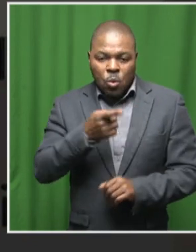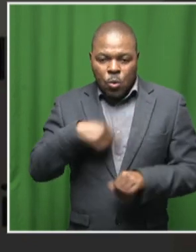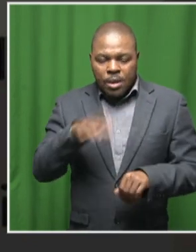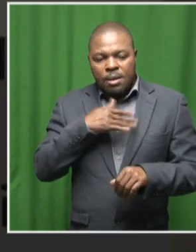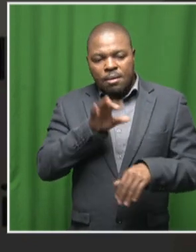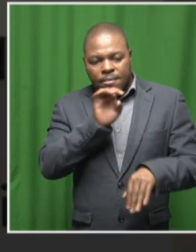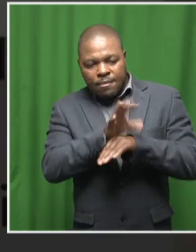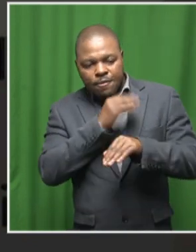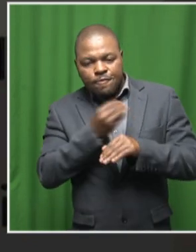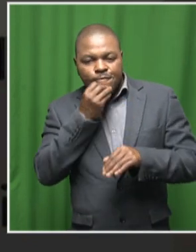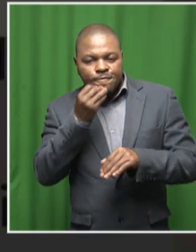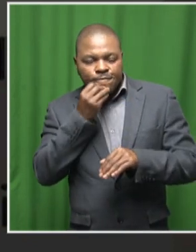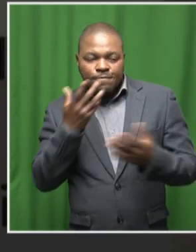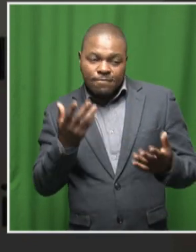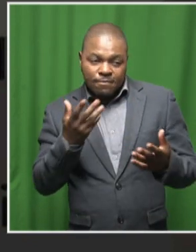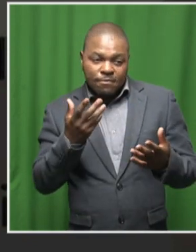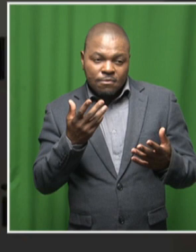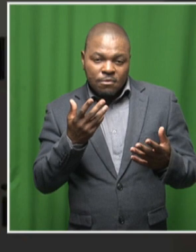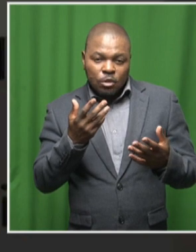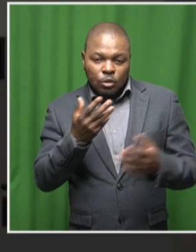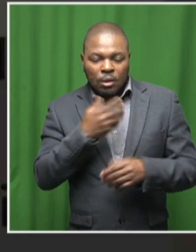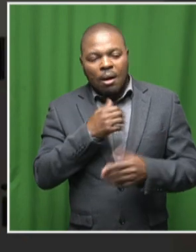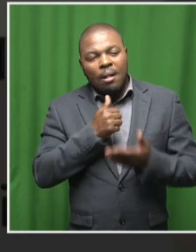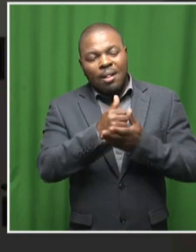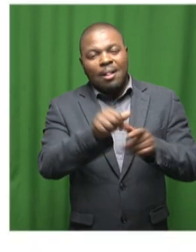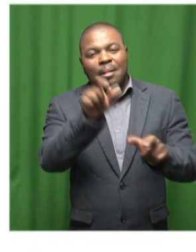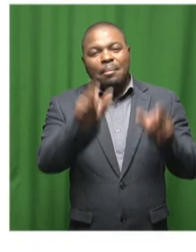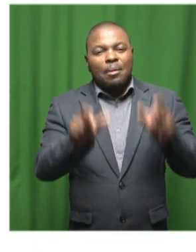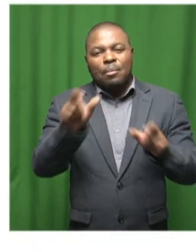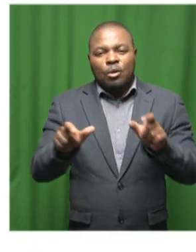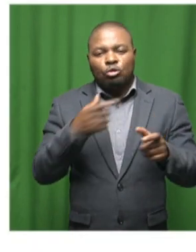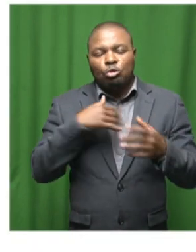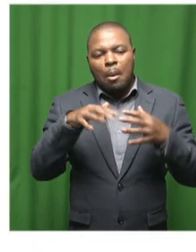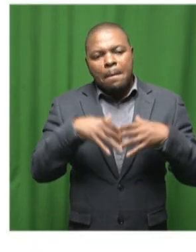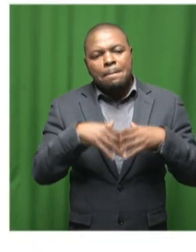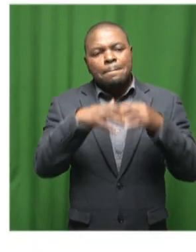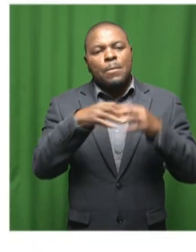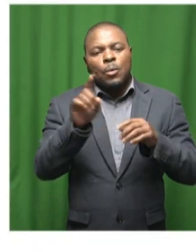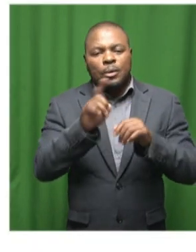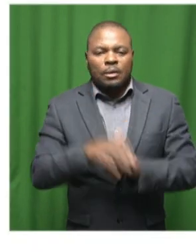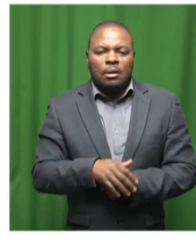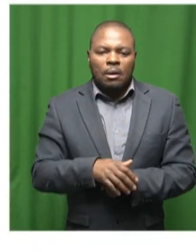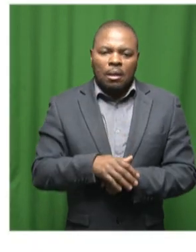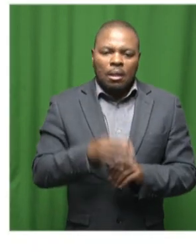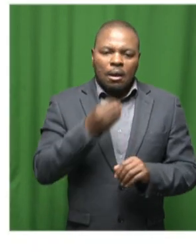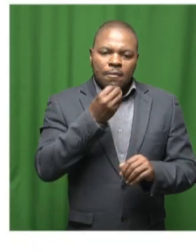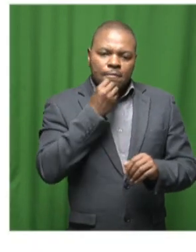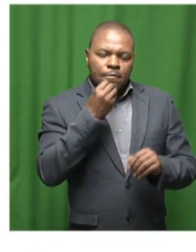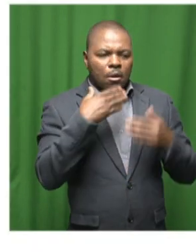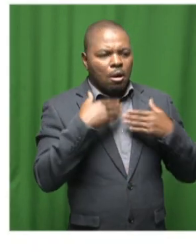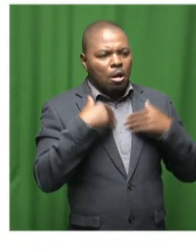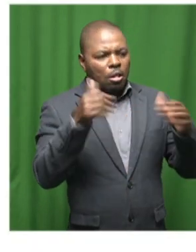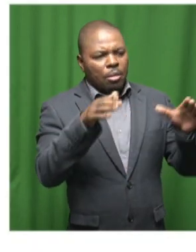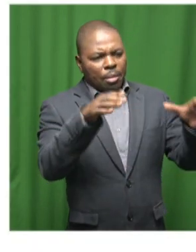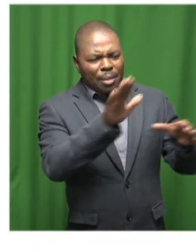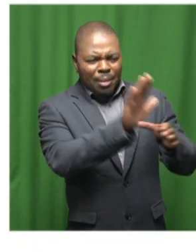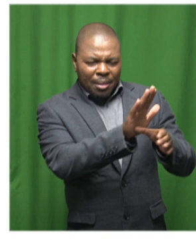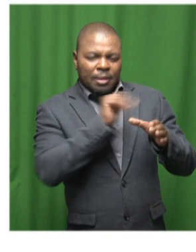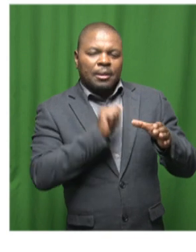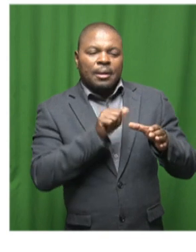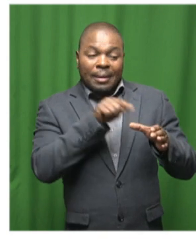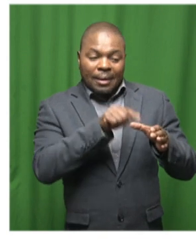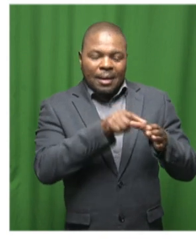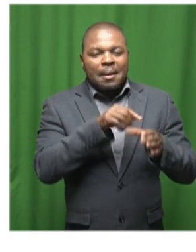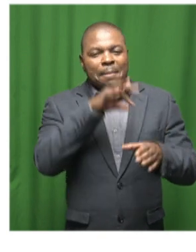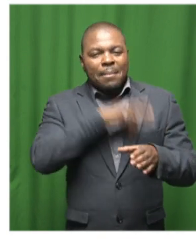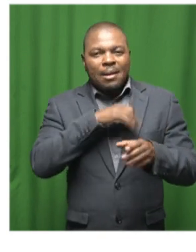or nutritionists, we're out there to actually help people to create, a diet and a healthy eating that